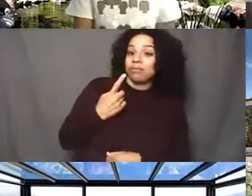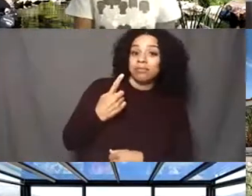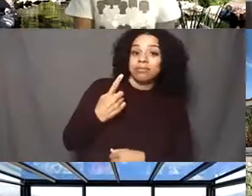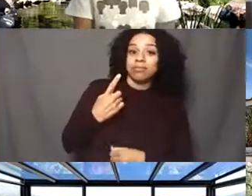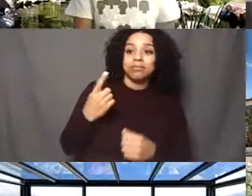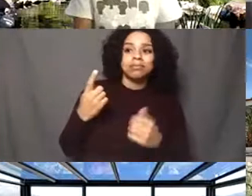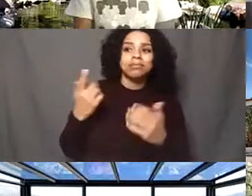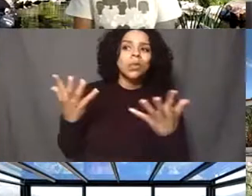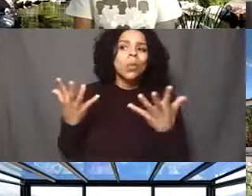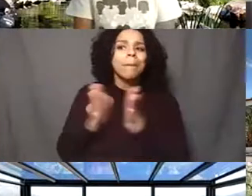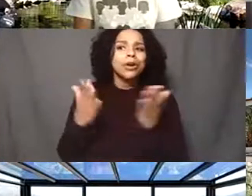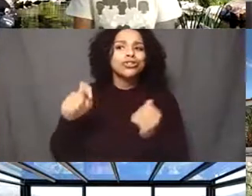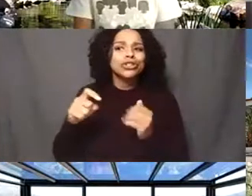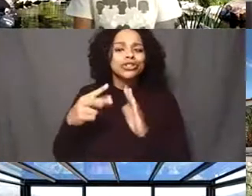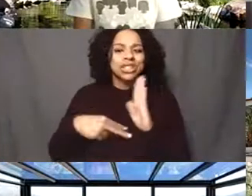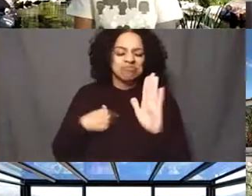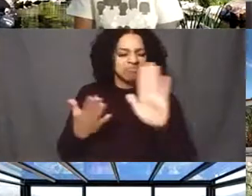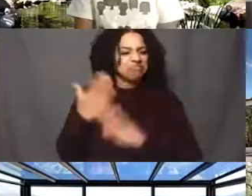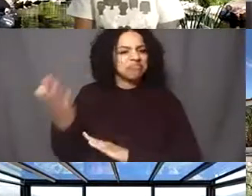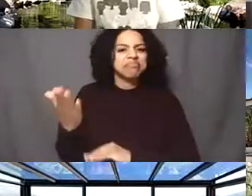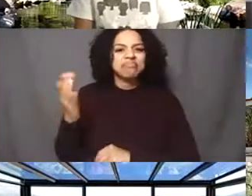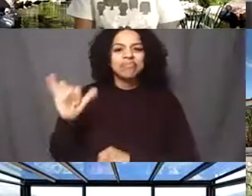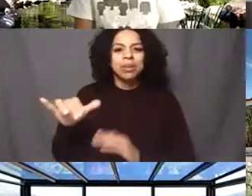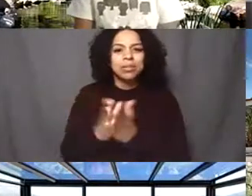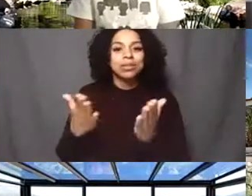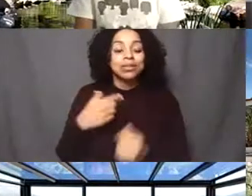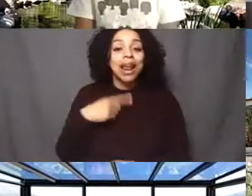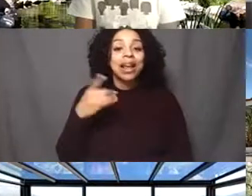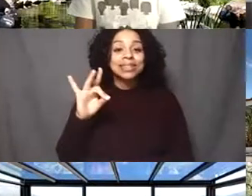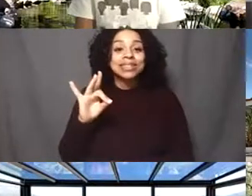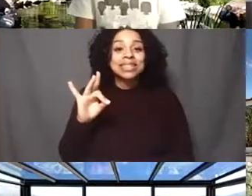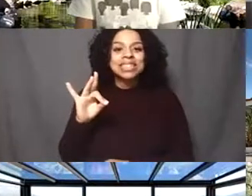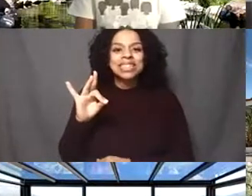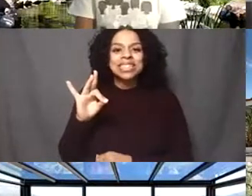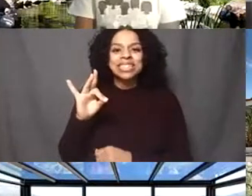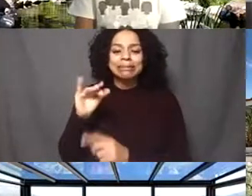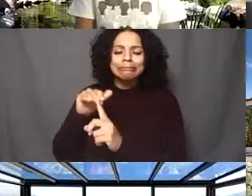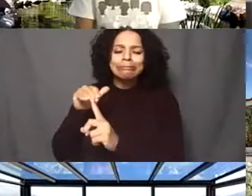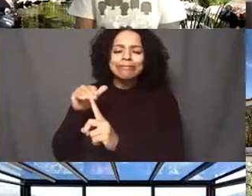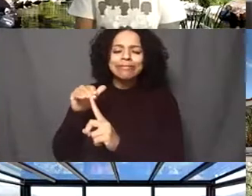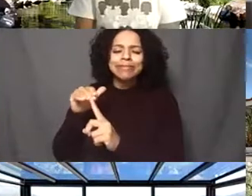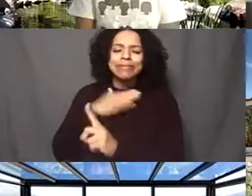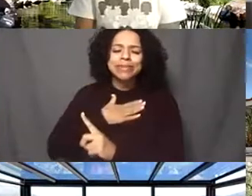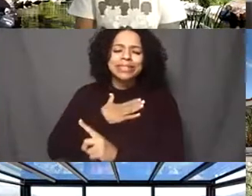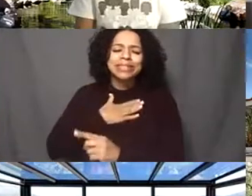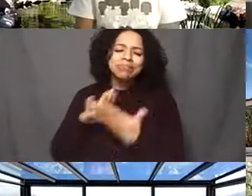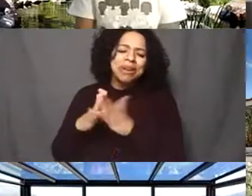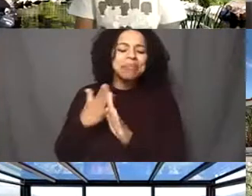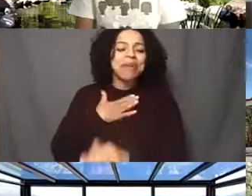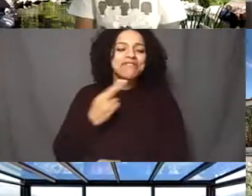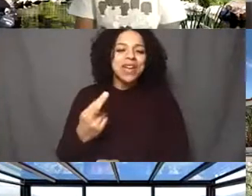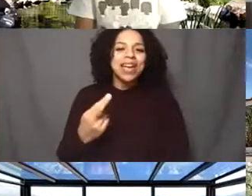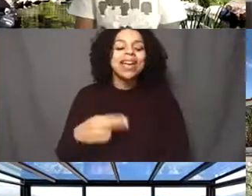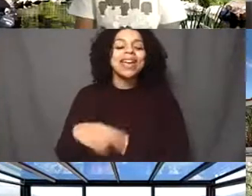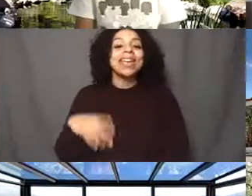And I also quite literally stalked her into becoming my friend. Every time she would come to New York to give a book